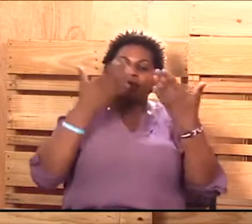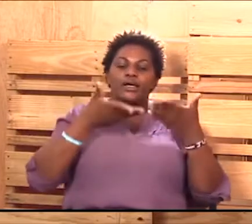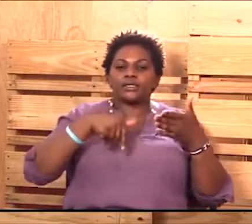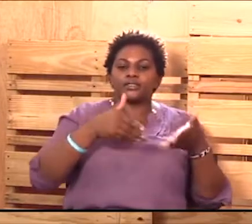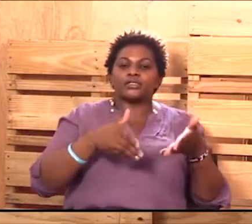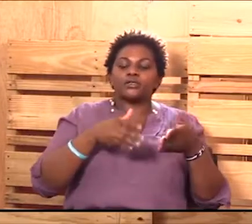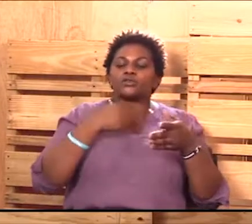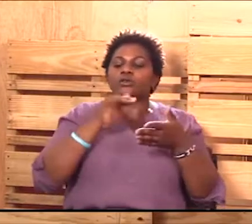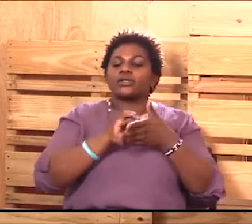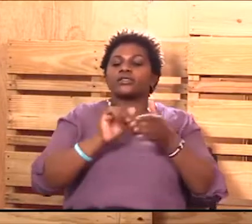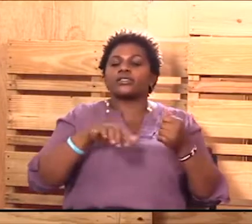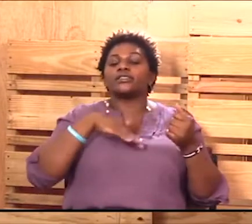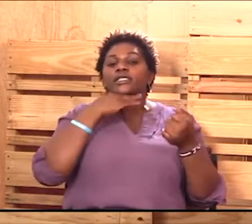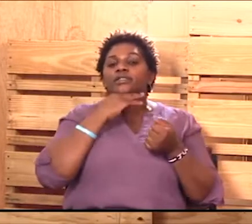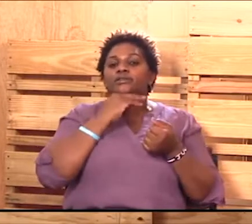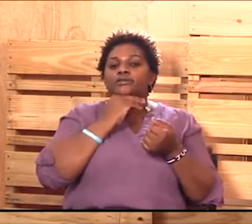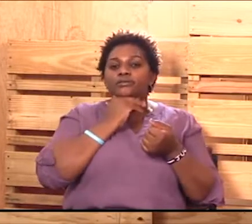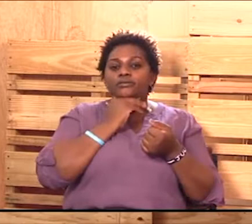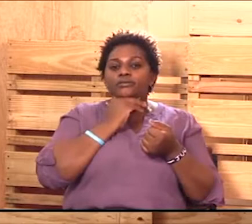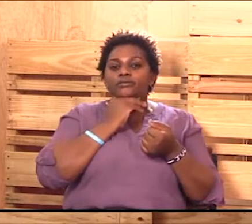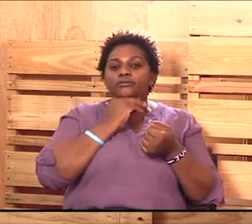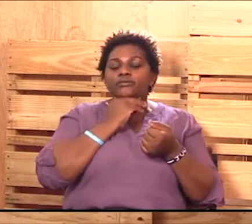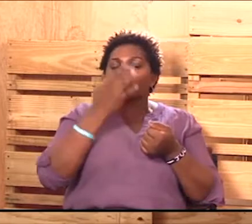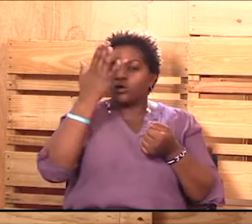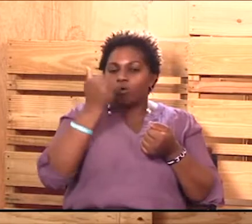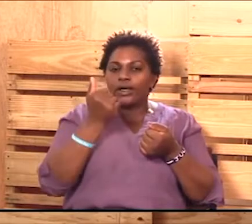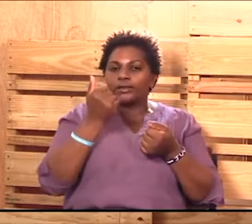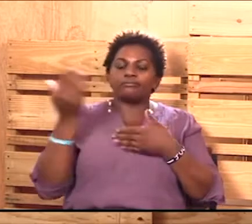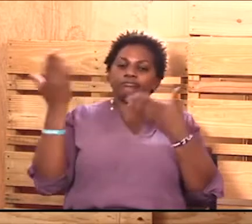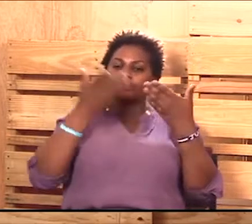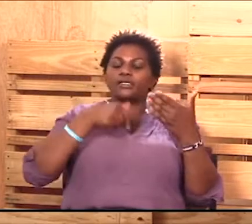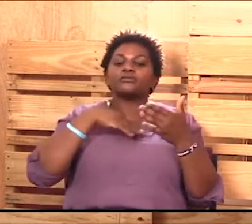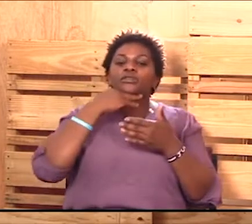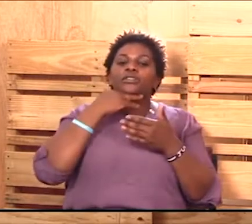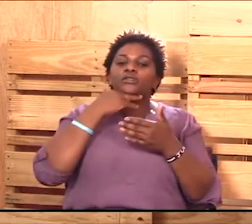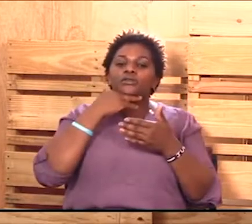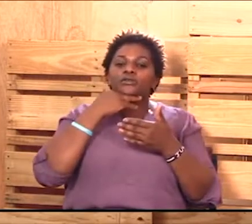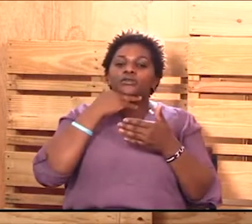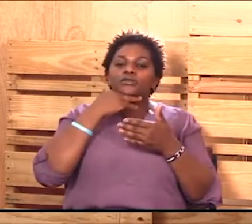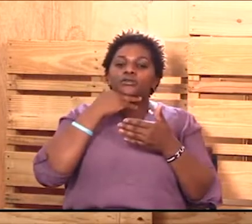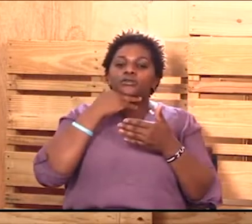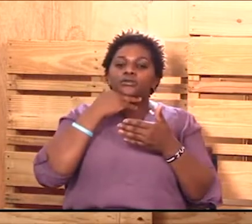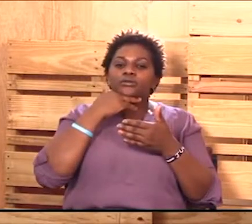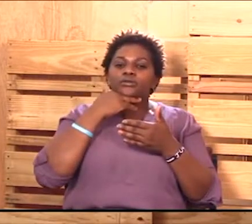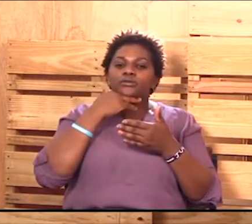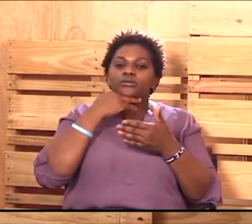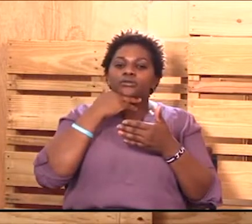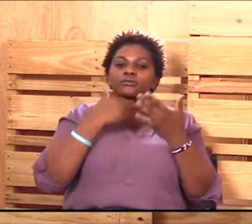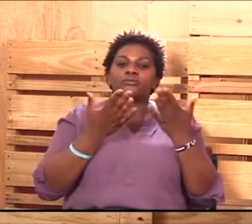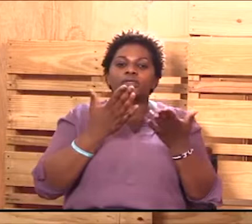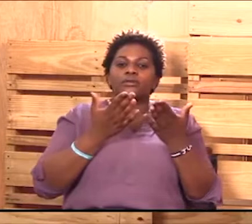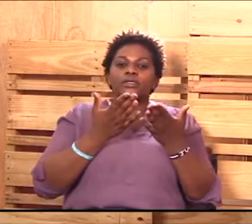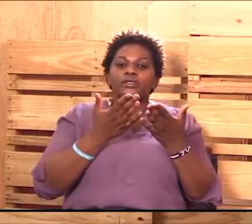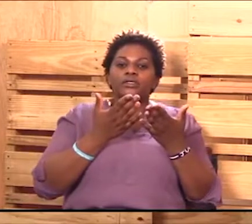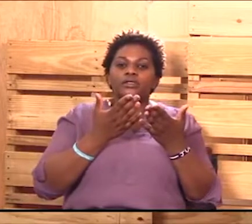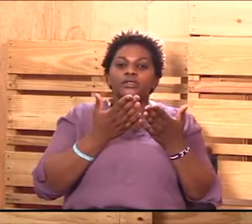so that we can die of starvation? You know, why do you have to bring us here to die for starvation? And maybe, you